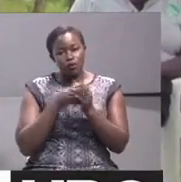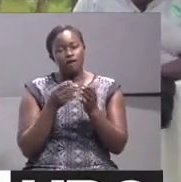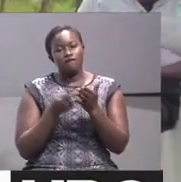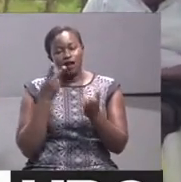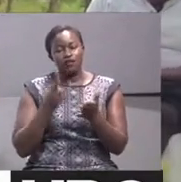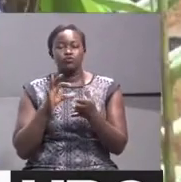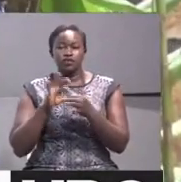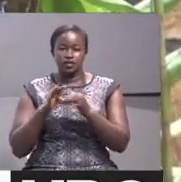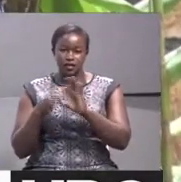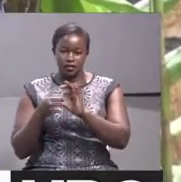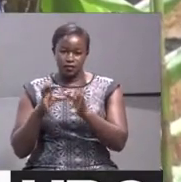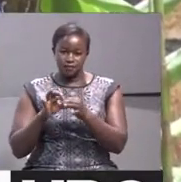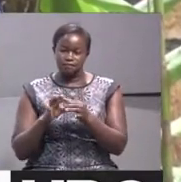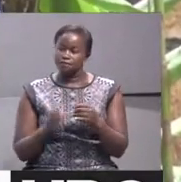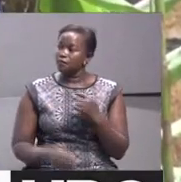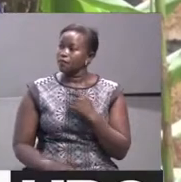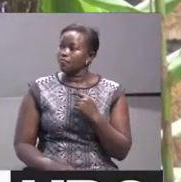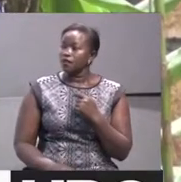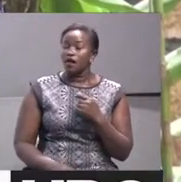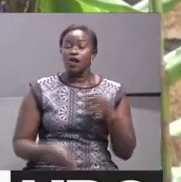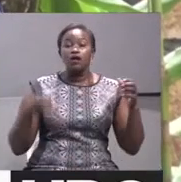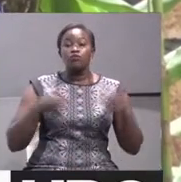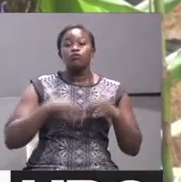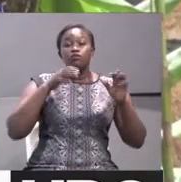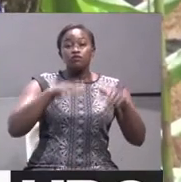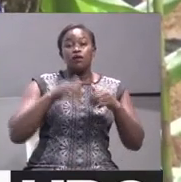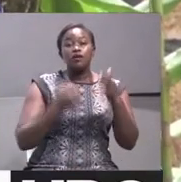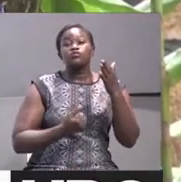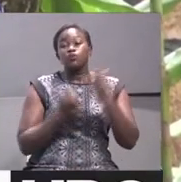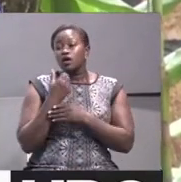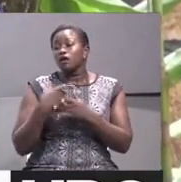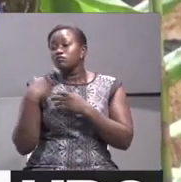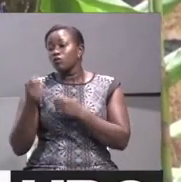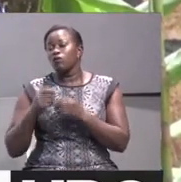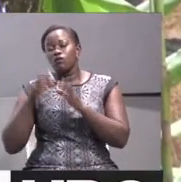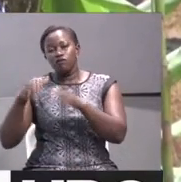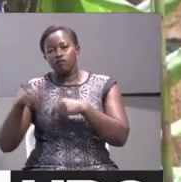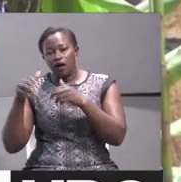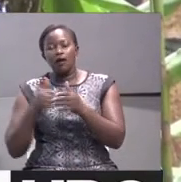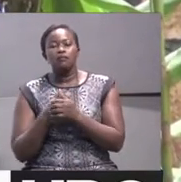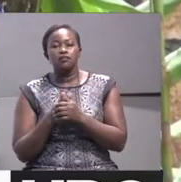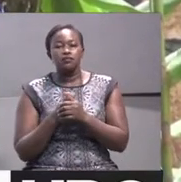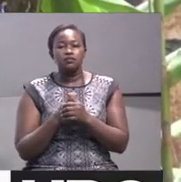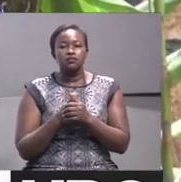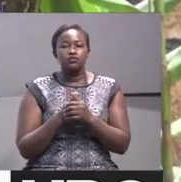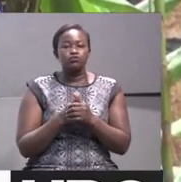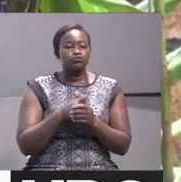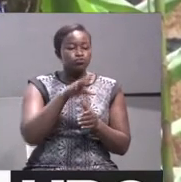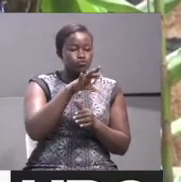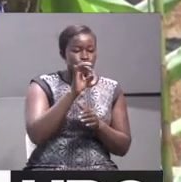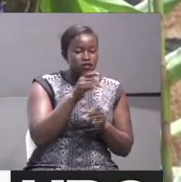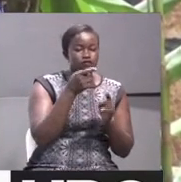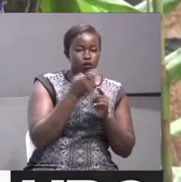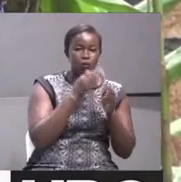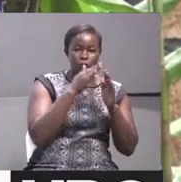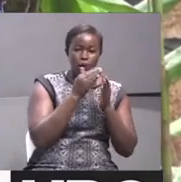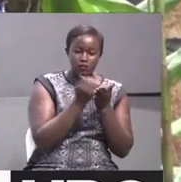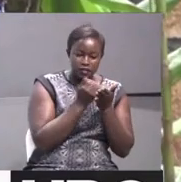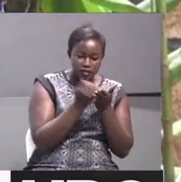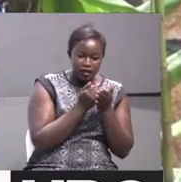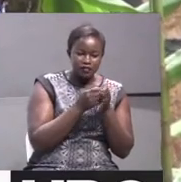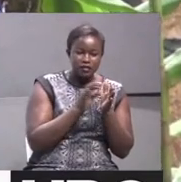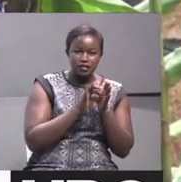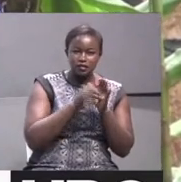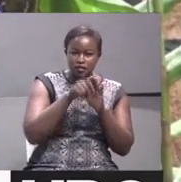chain. Farmers just wake up, go to the garden, choose from some of the home-saved seed. They do not